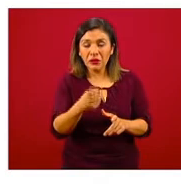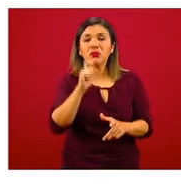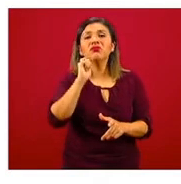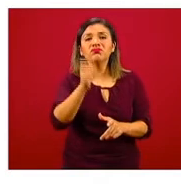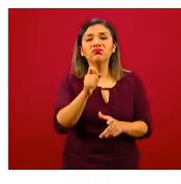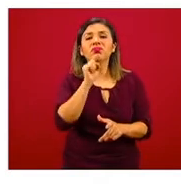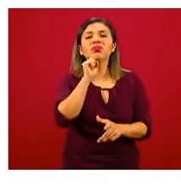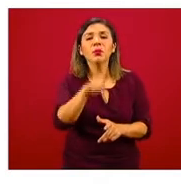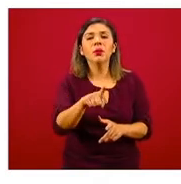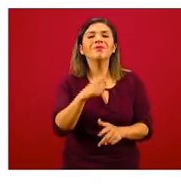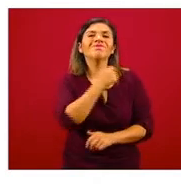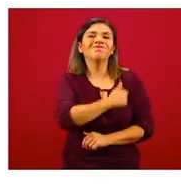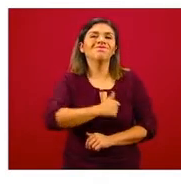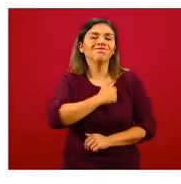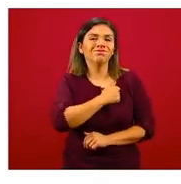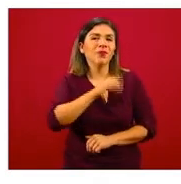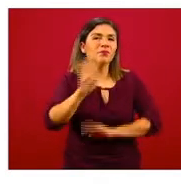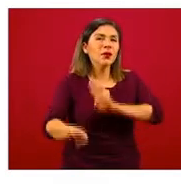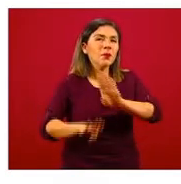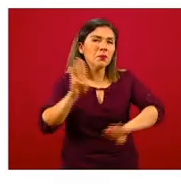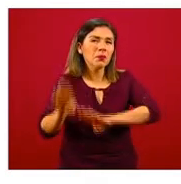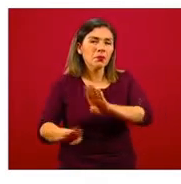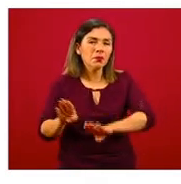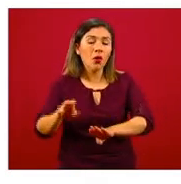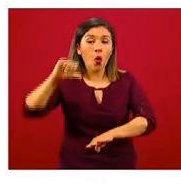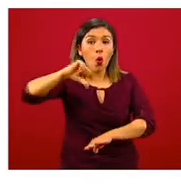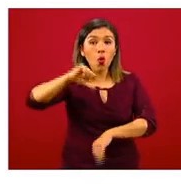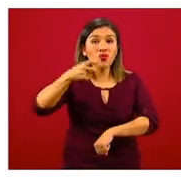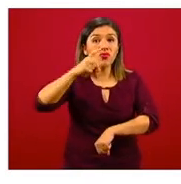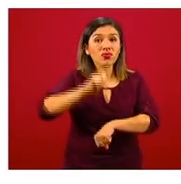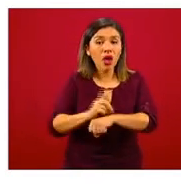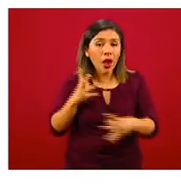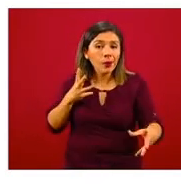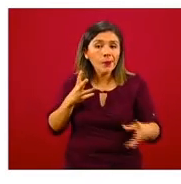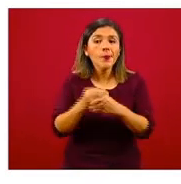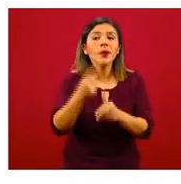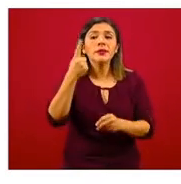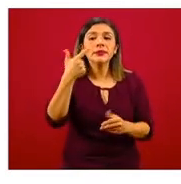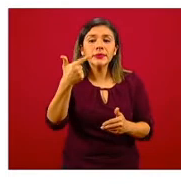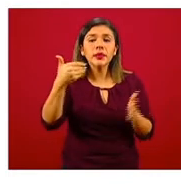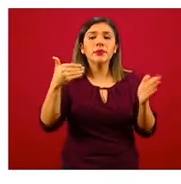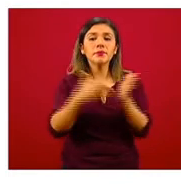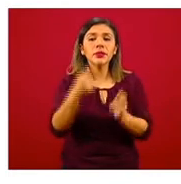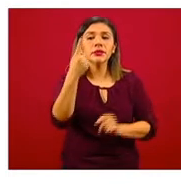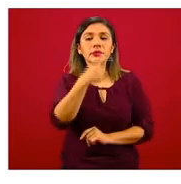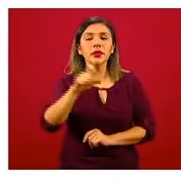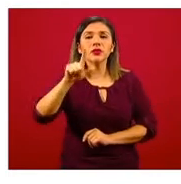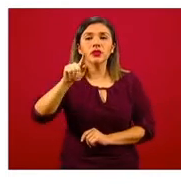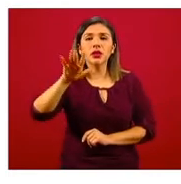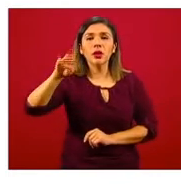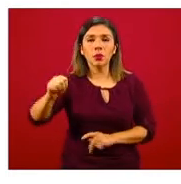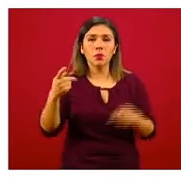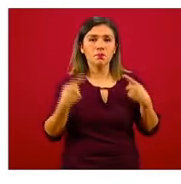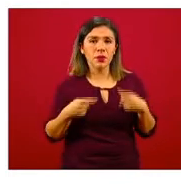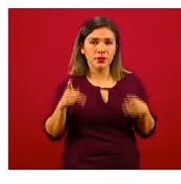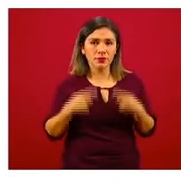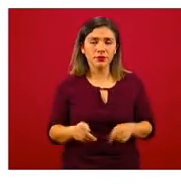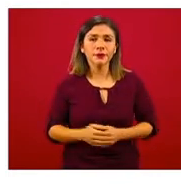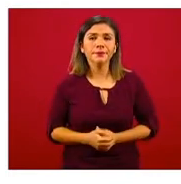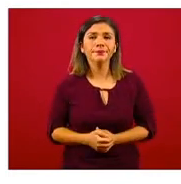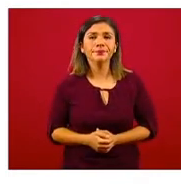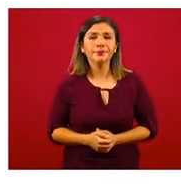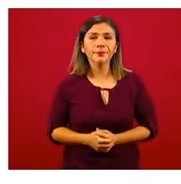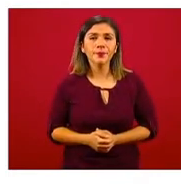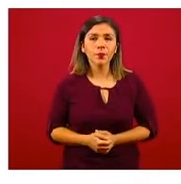Within the group of the confirmed cases, we have the unfortunate fatalities that up to date account for